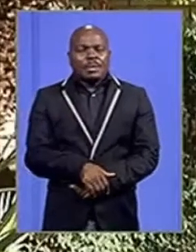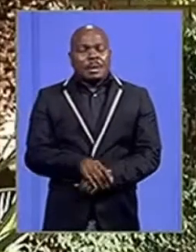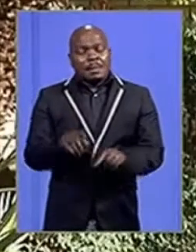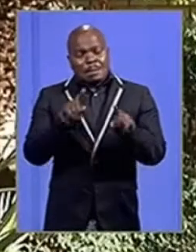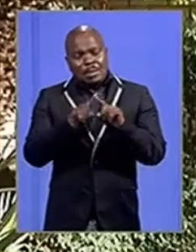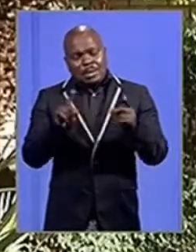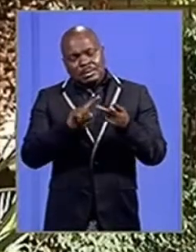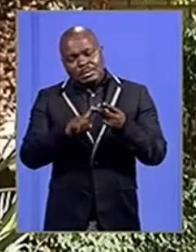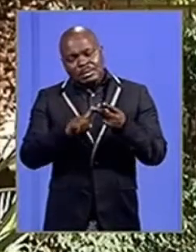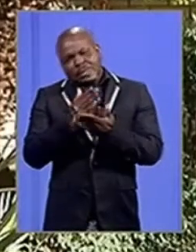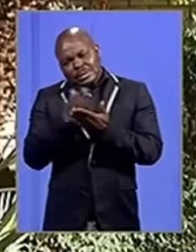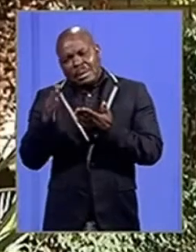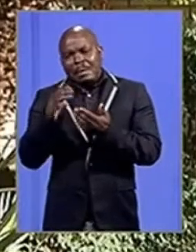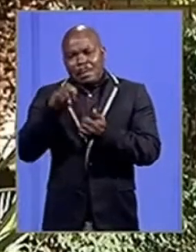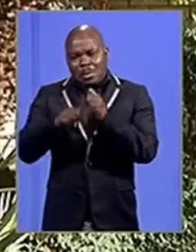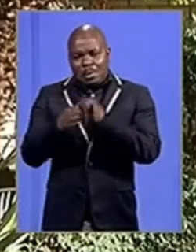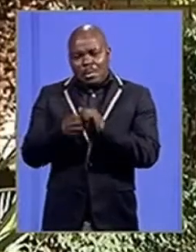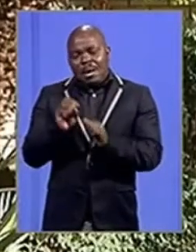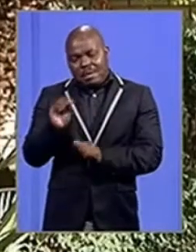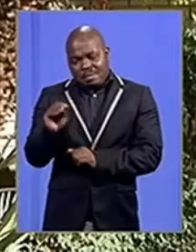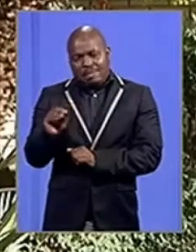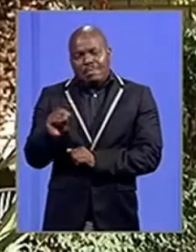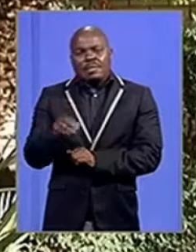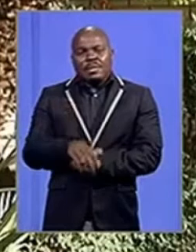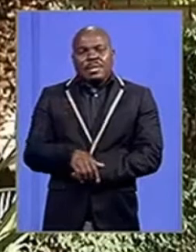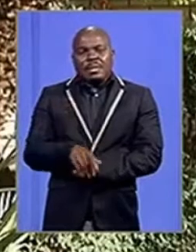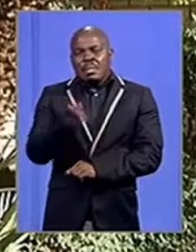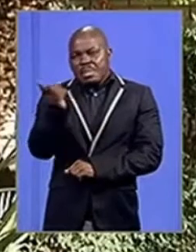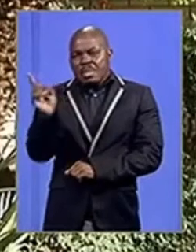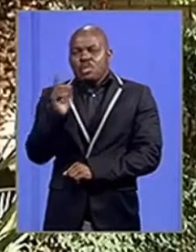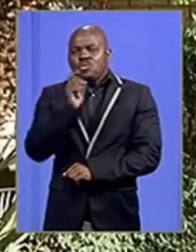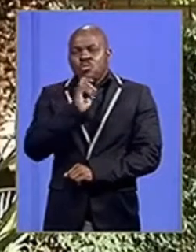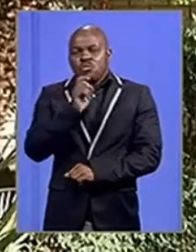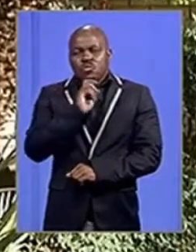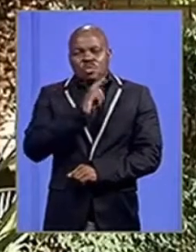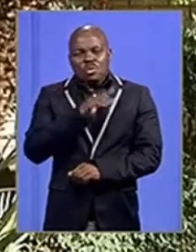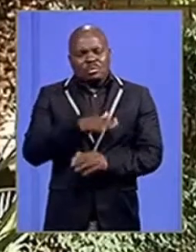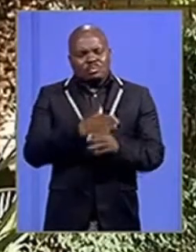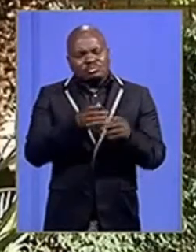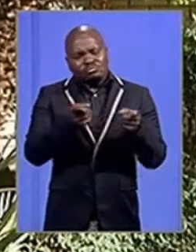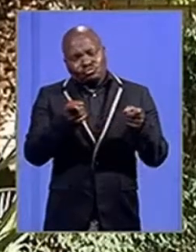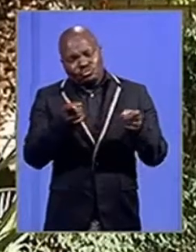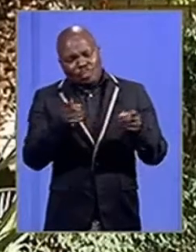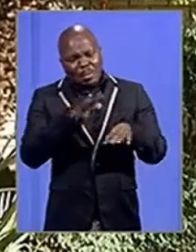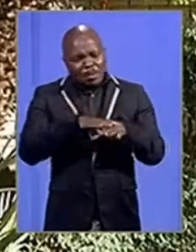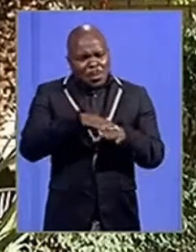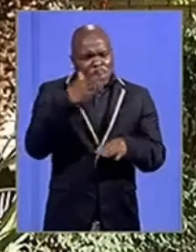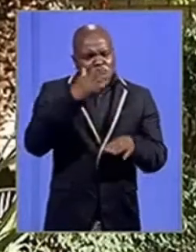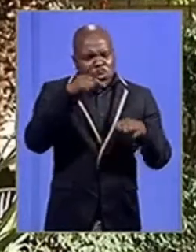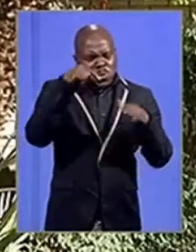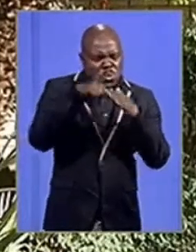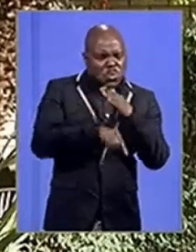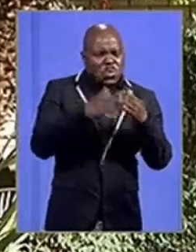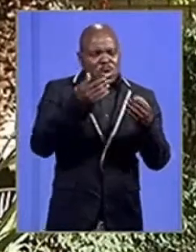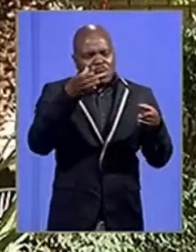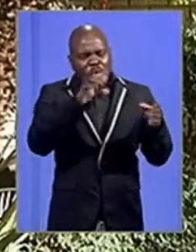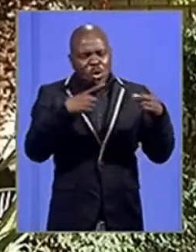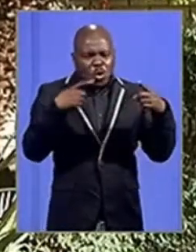some problems with these products. They use aggressive chemicals, very sophisticated and very